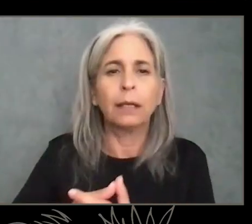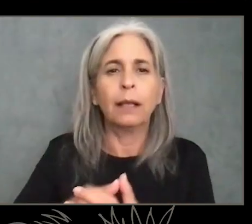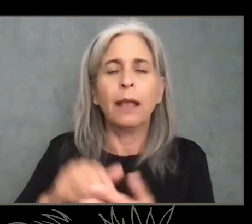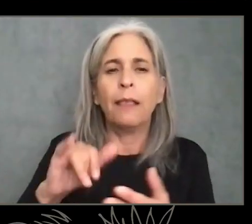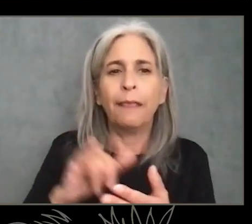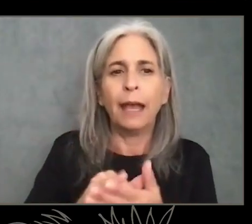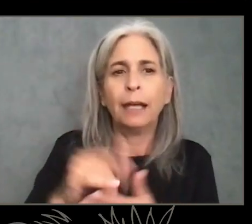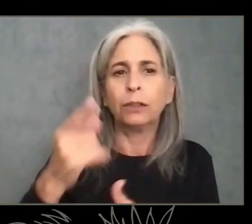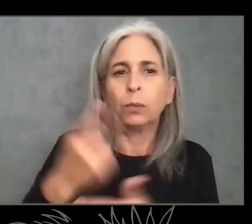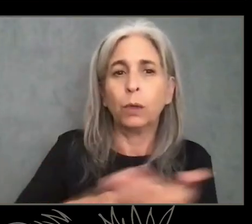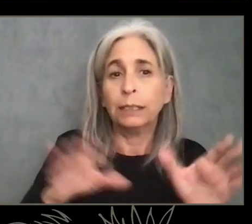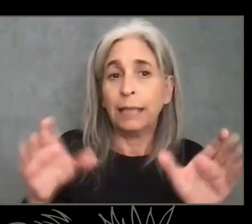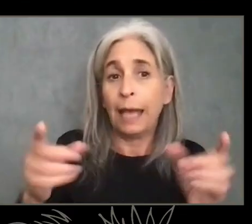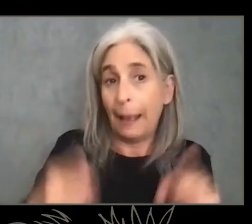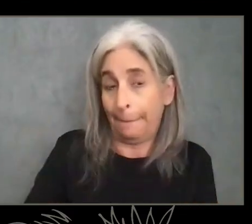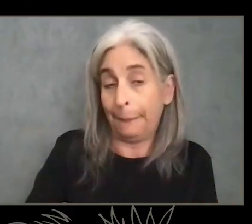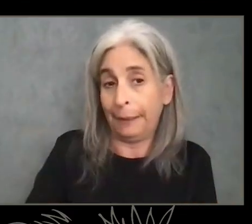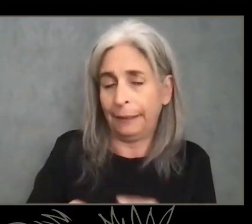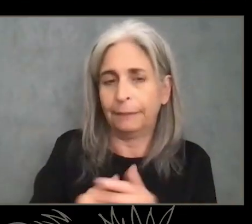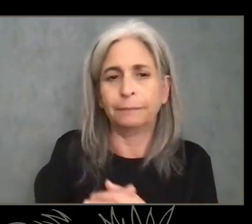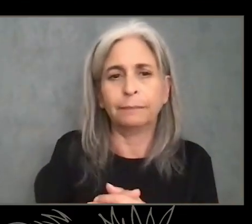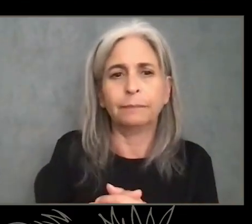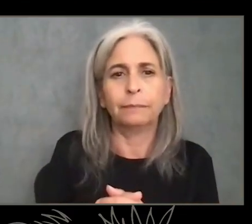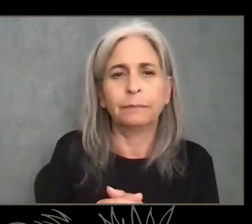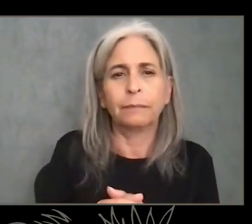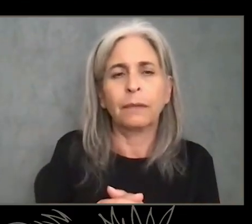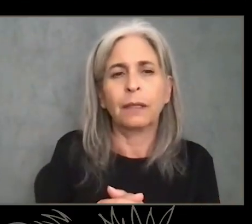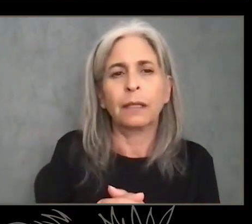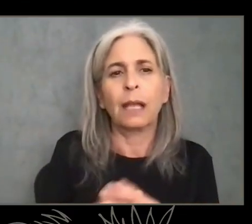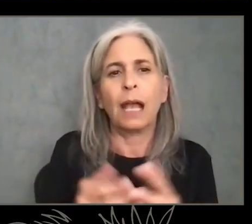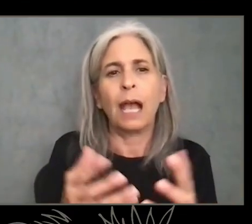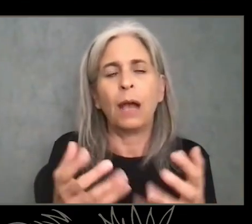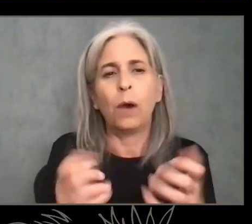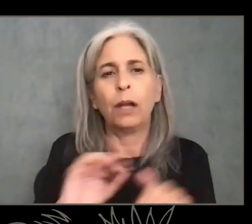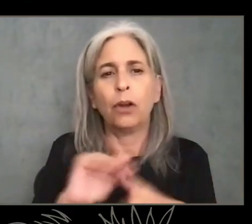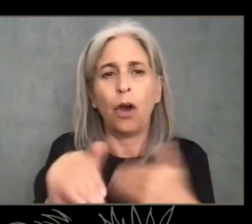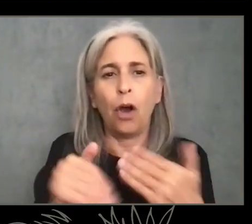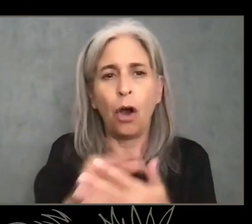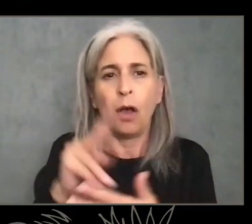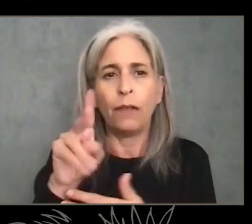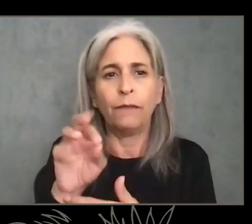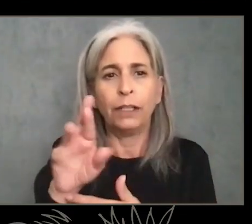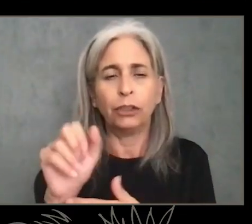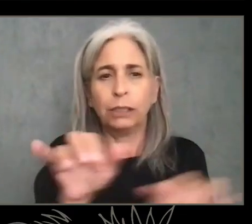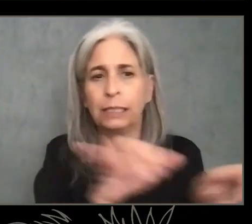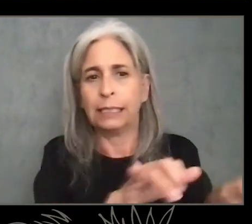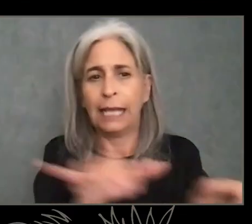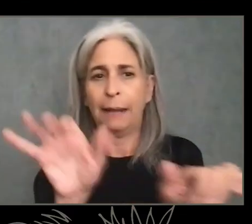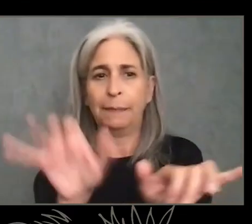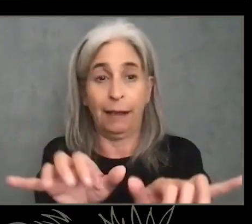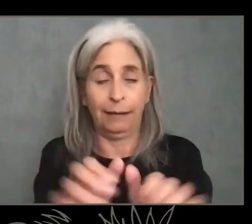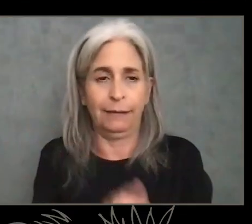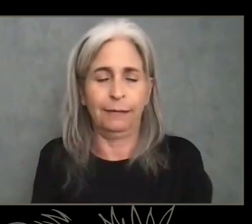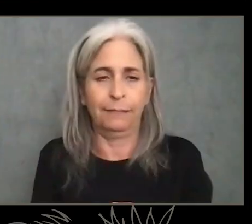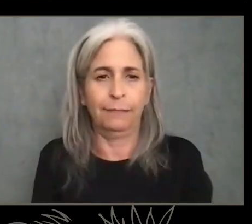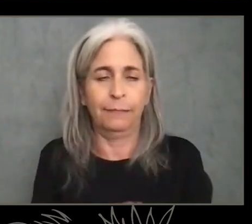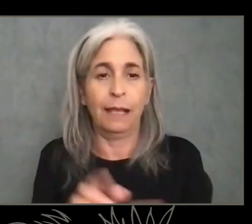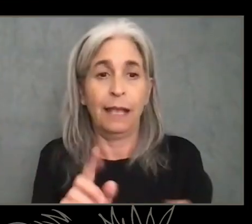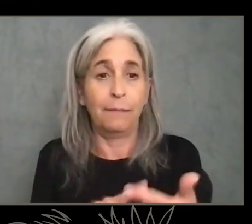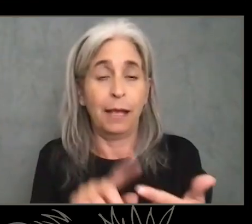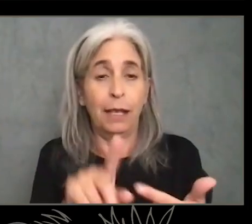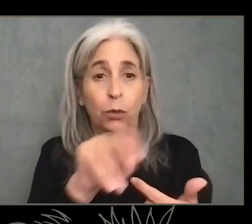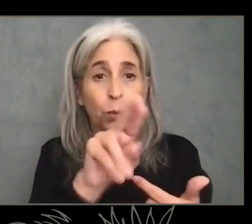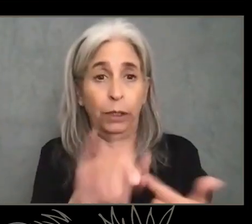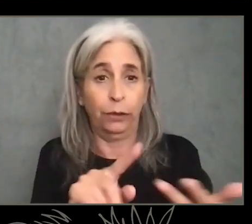that's what it's doing. And normalization is because I want all the vectors to be the same size. And with that, I'll have my query,